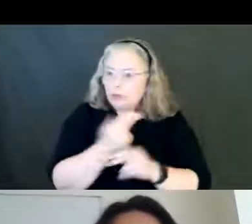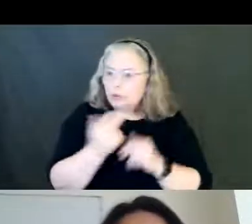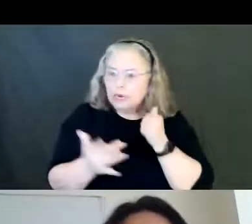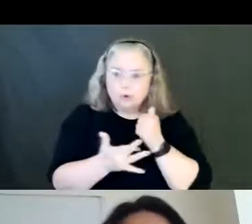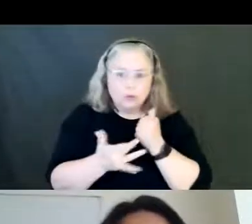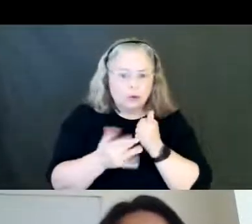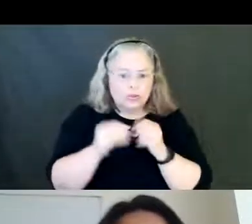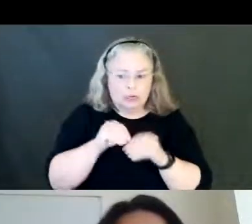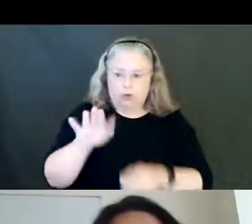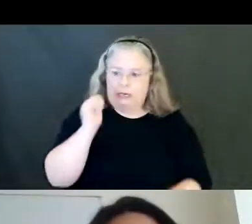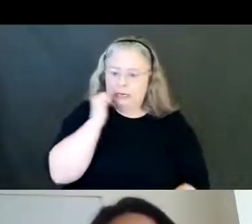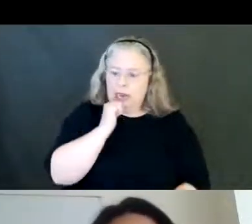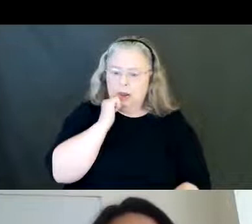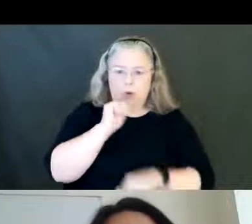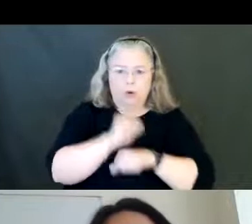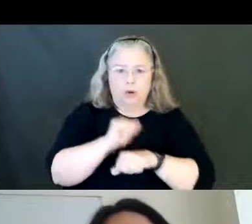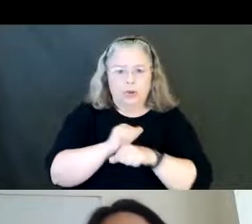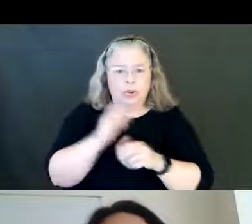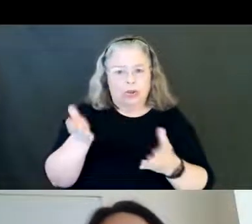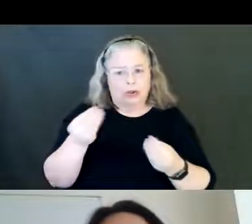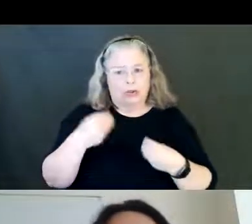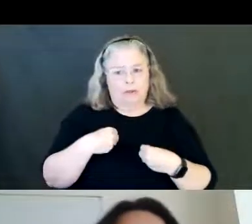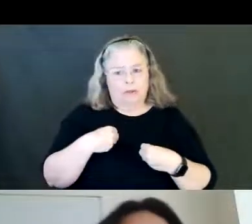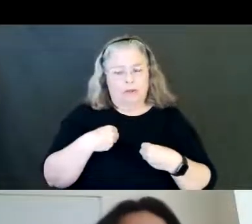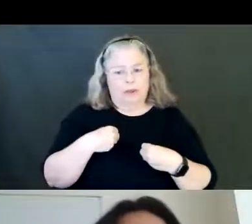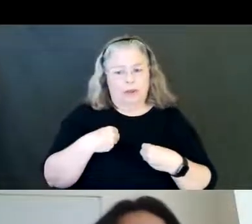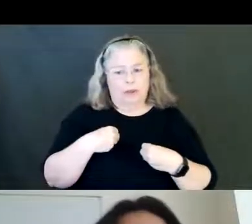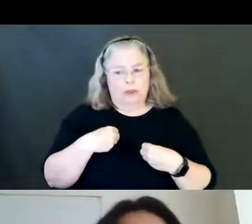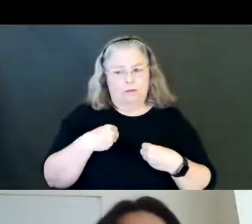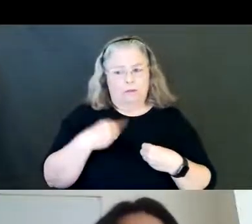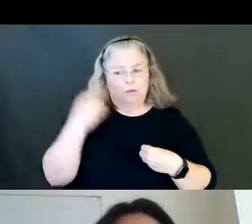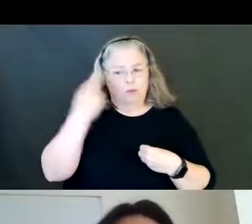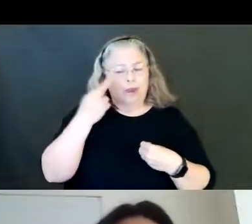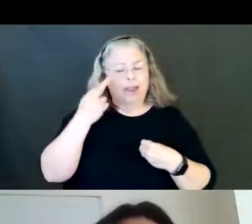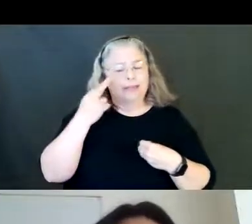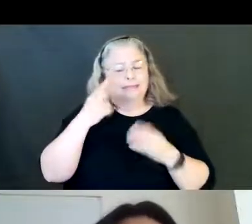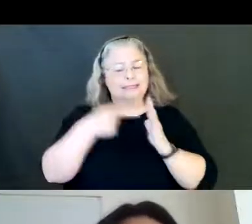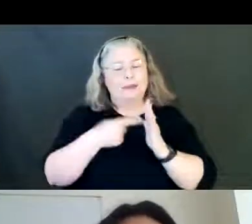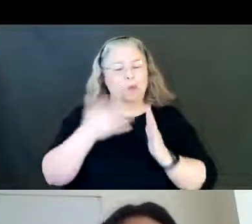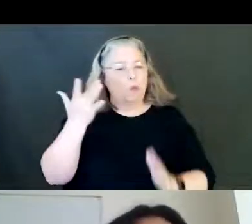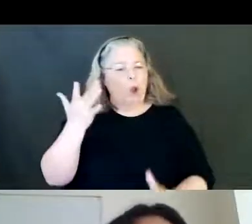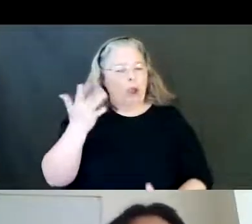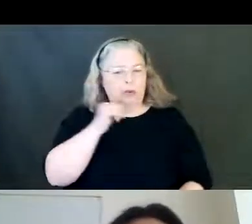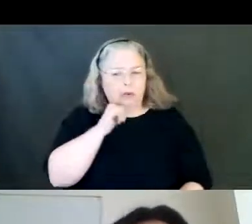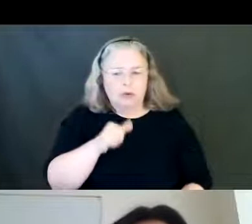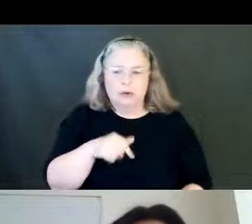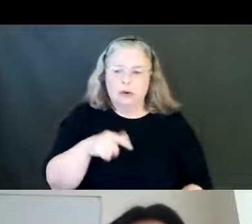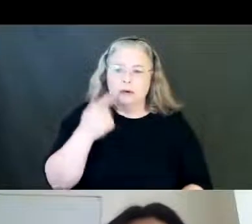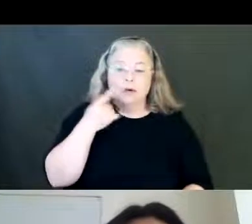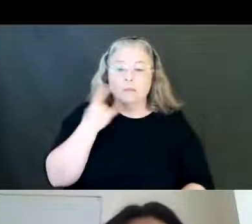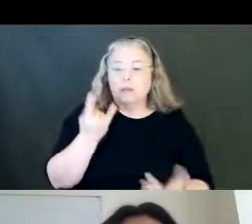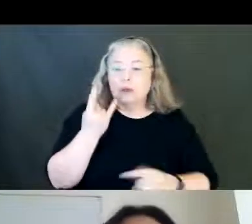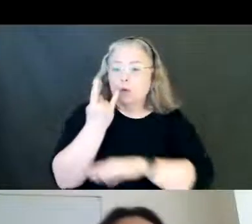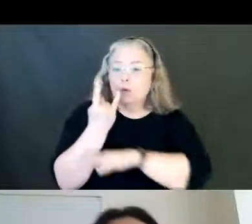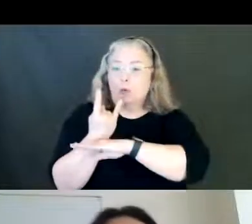your daily business, can you give us examples as to why not? So for example, if it's Wi-Fi